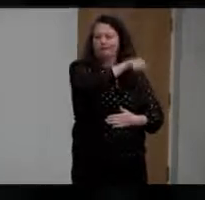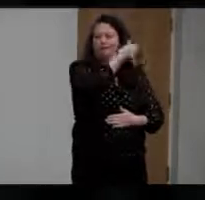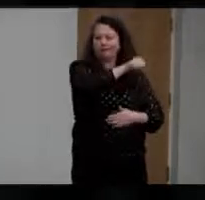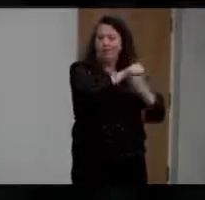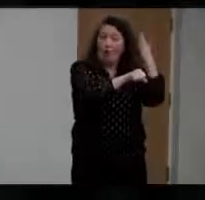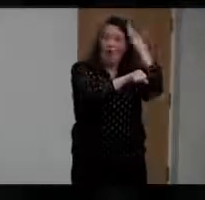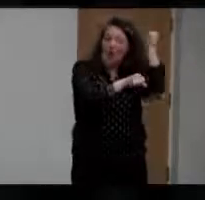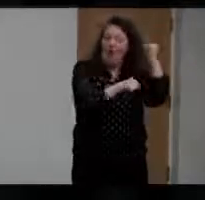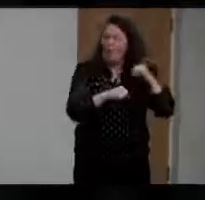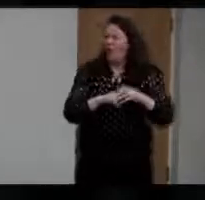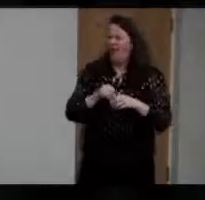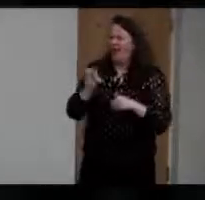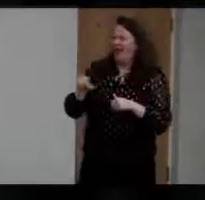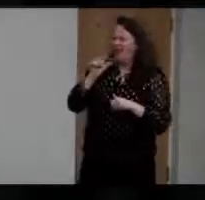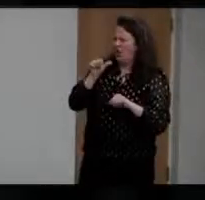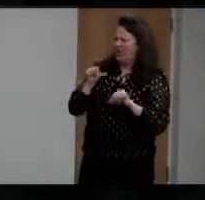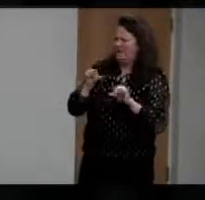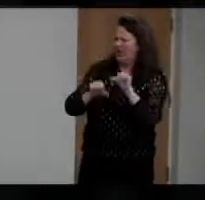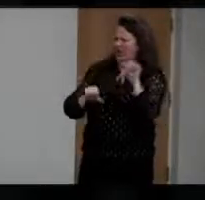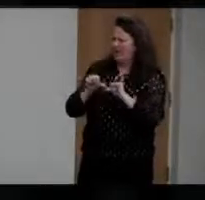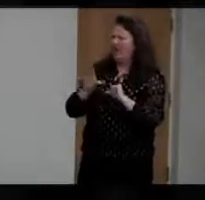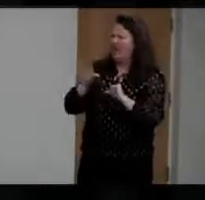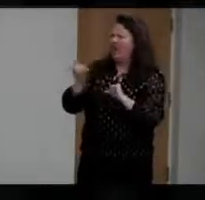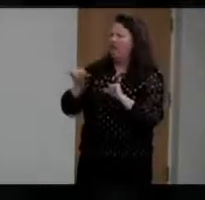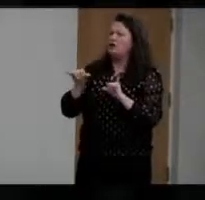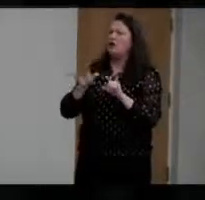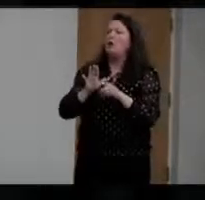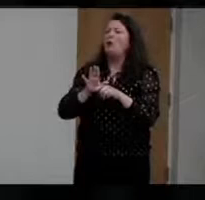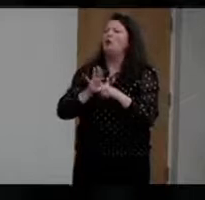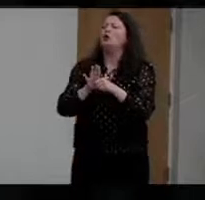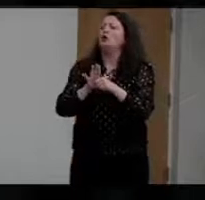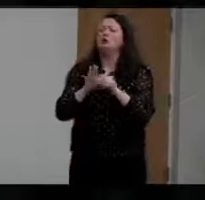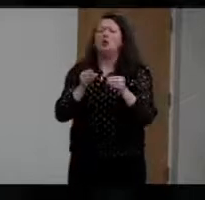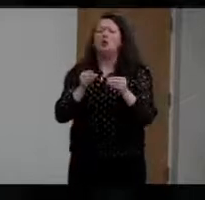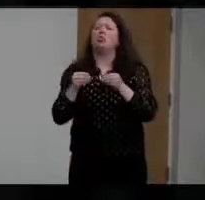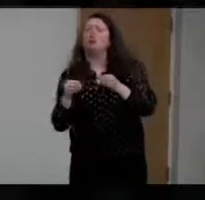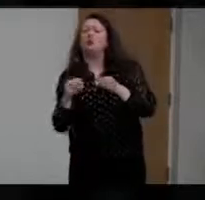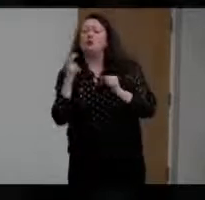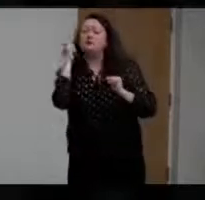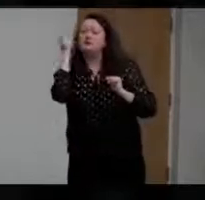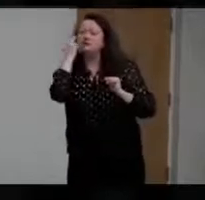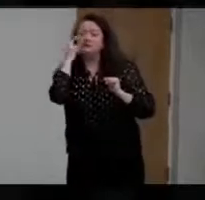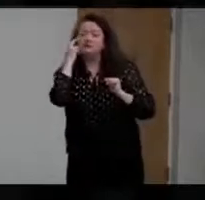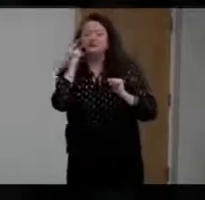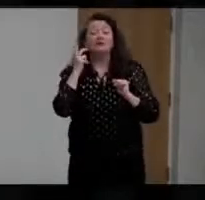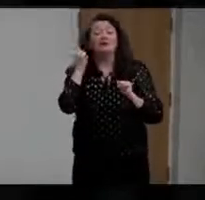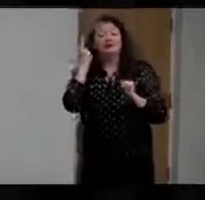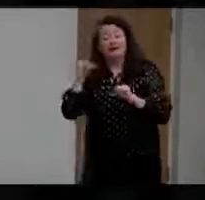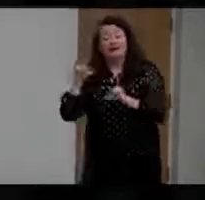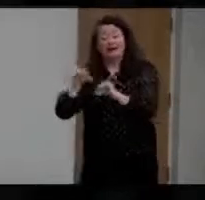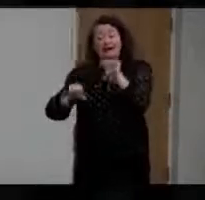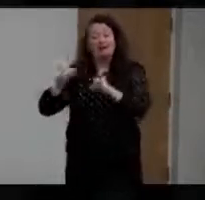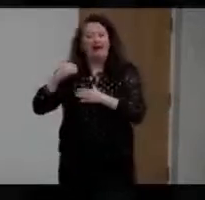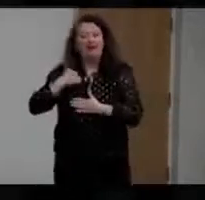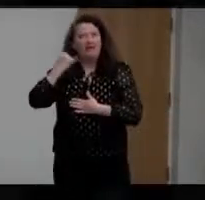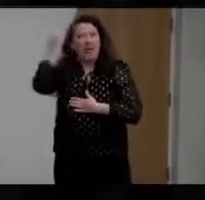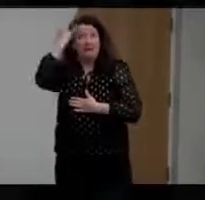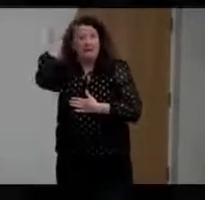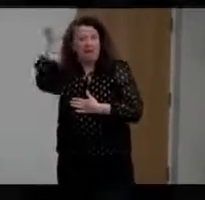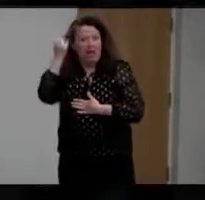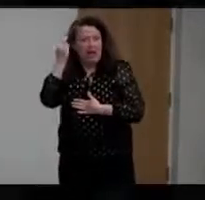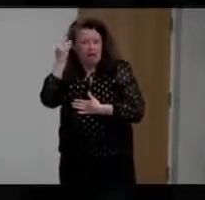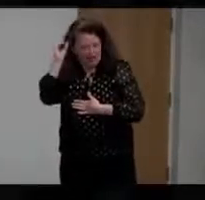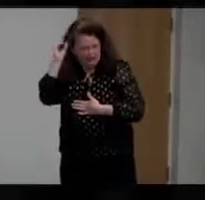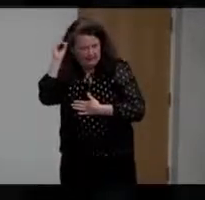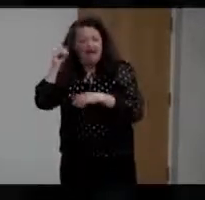spaghetti against the wall to see what sticks. And in science, you have a hypothesis, you perform an experiment, collect data that